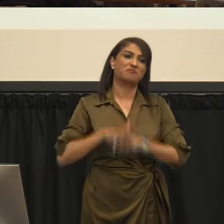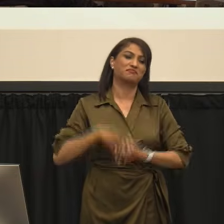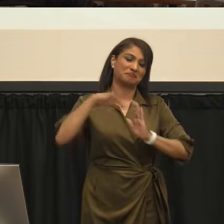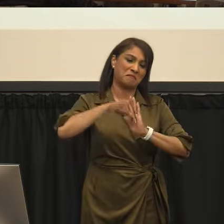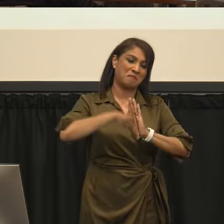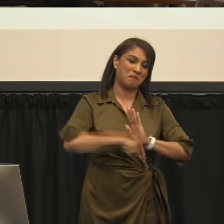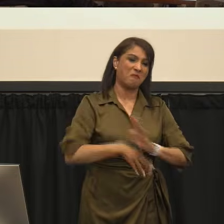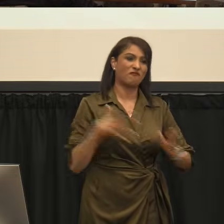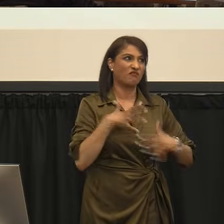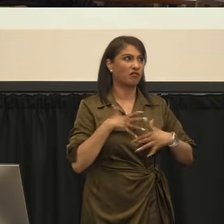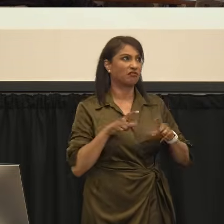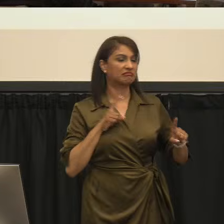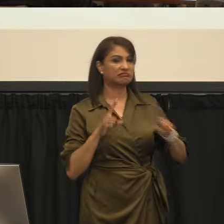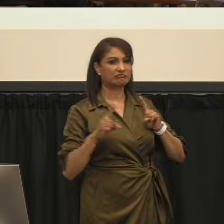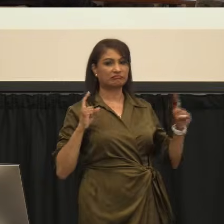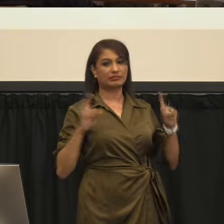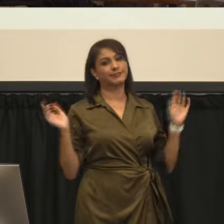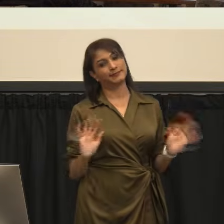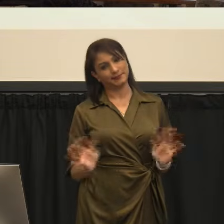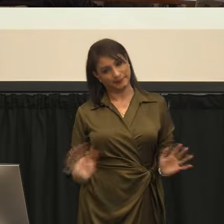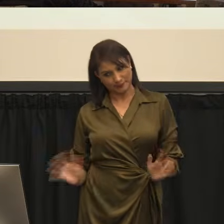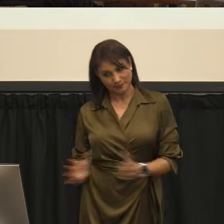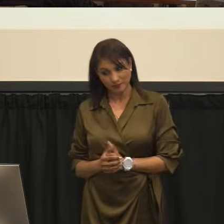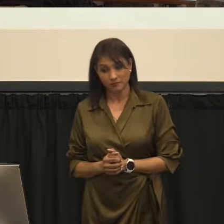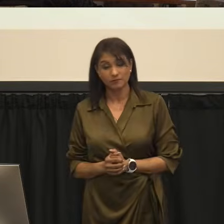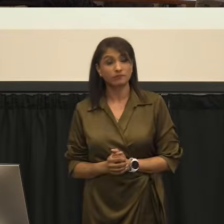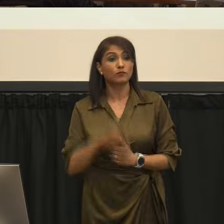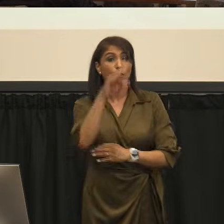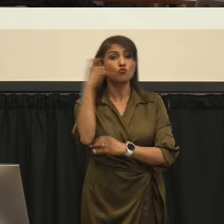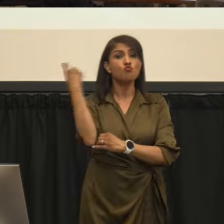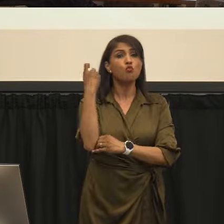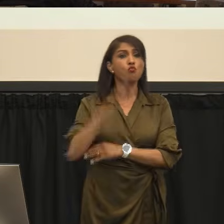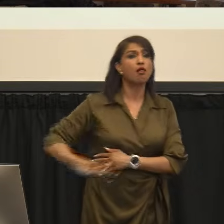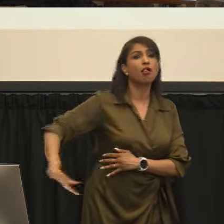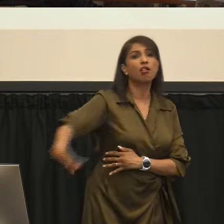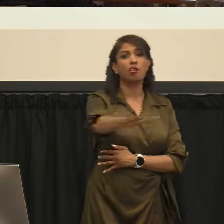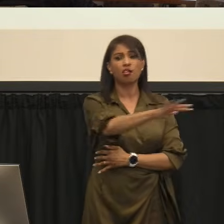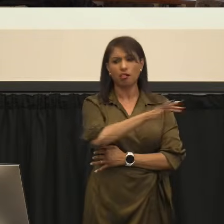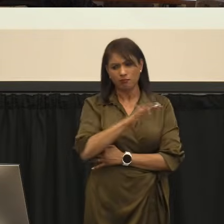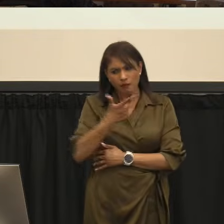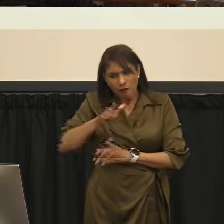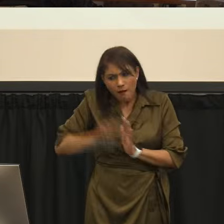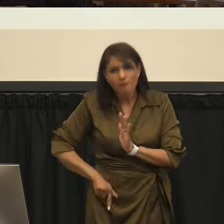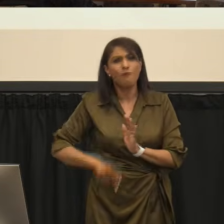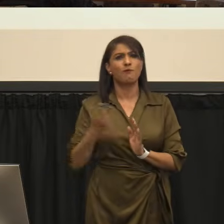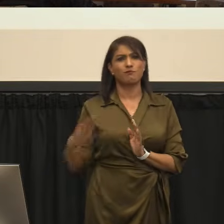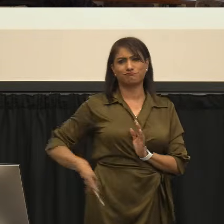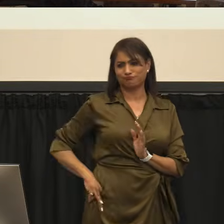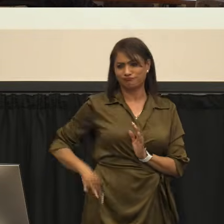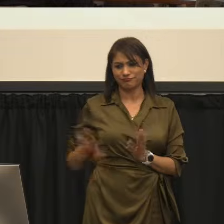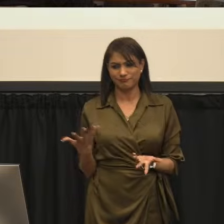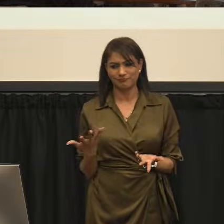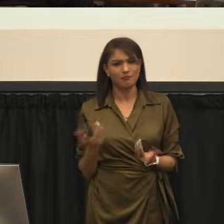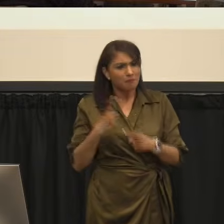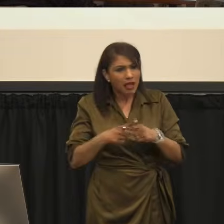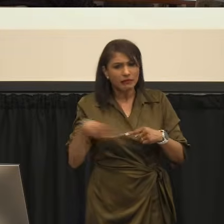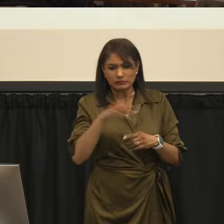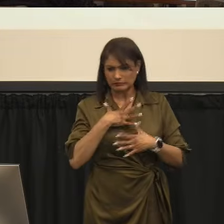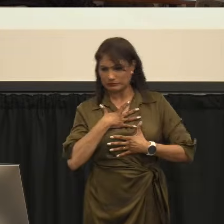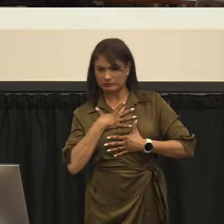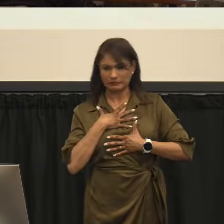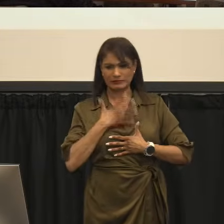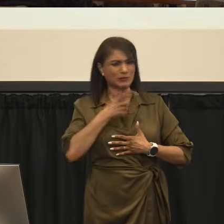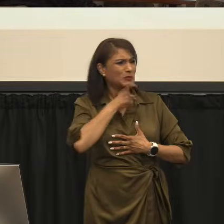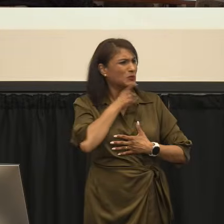the communities. And we don't want to deepen the inequalities that are already existing, especially within the rural and the low-income